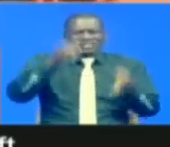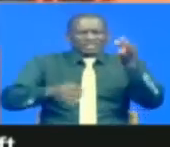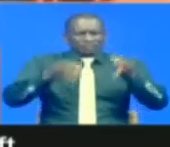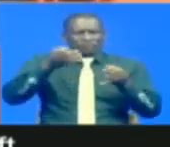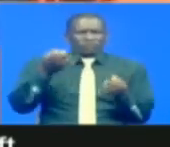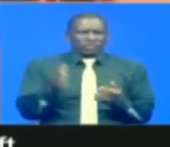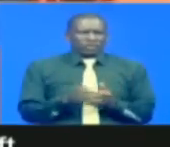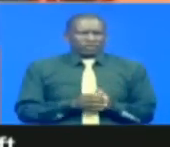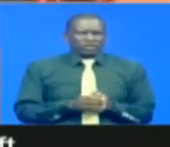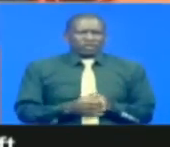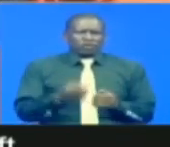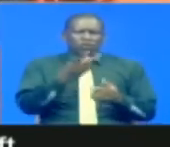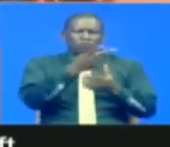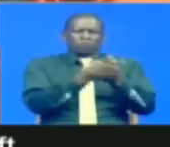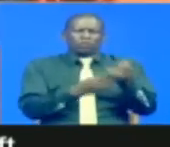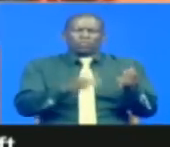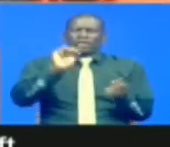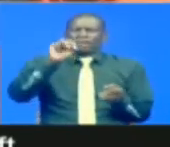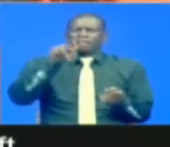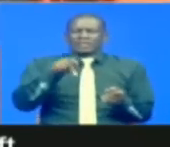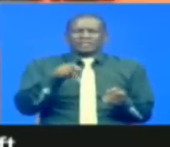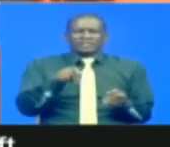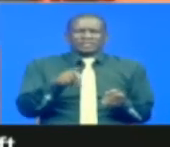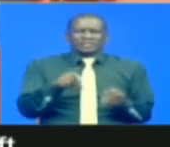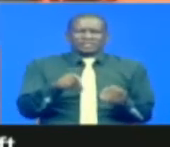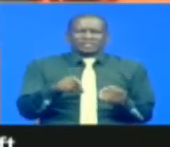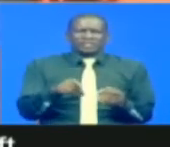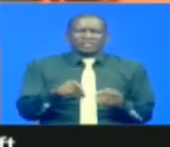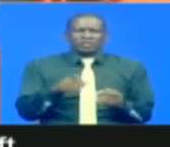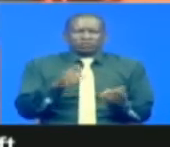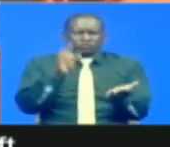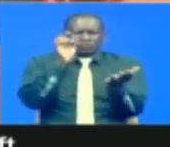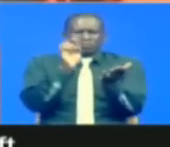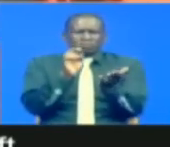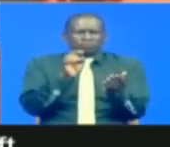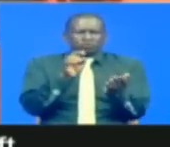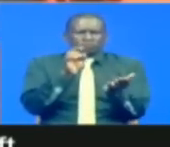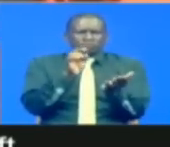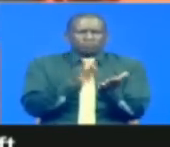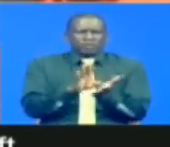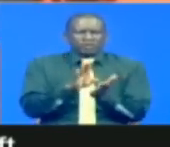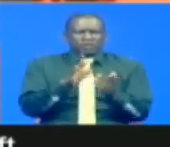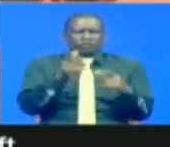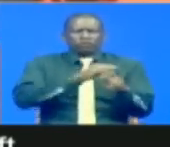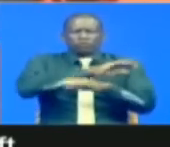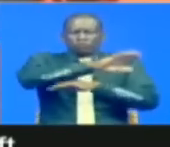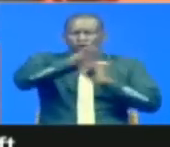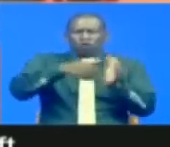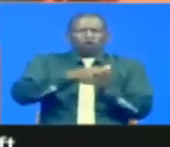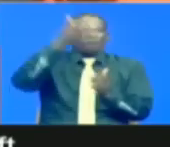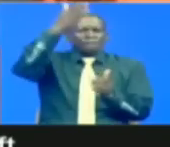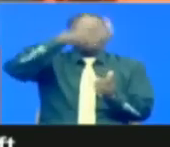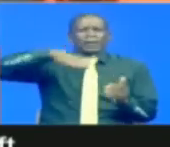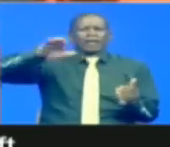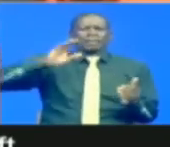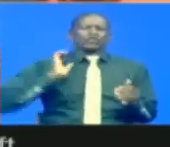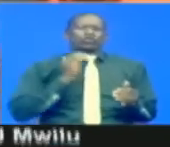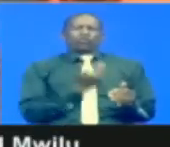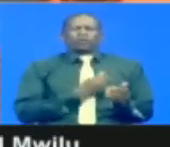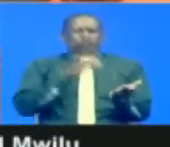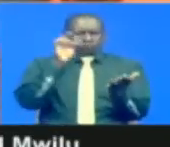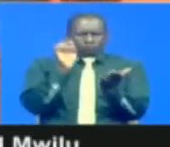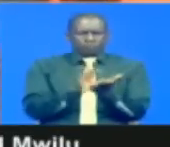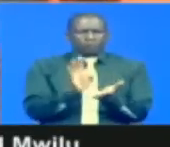The two members of parliament be de-whipped immediately from all parliamentary committees that they serve